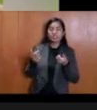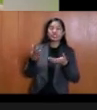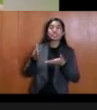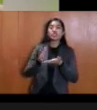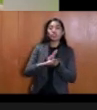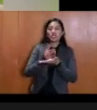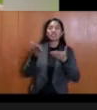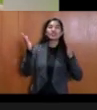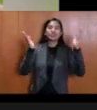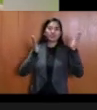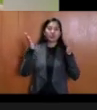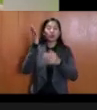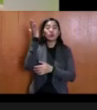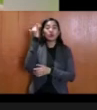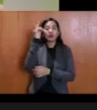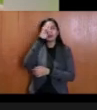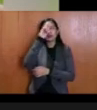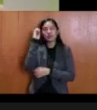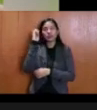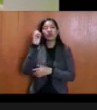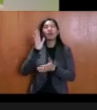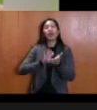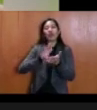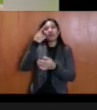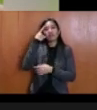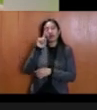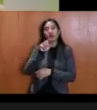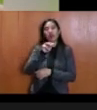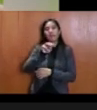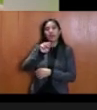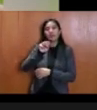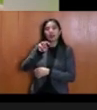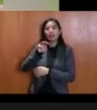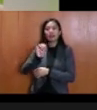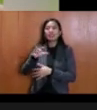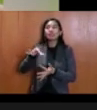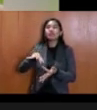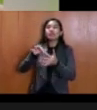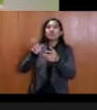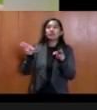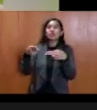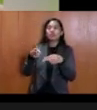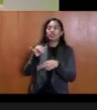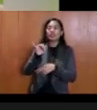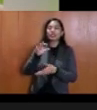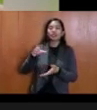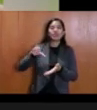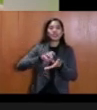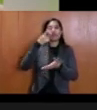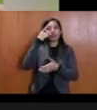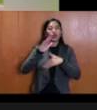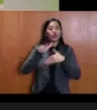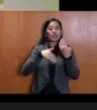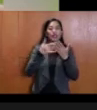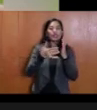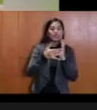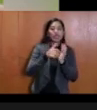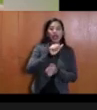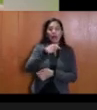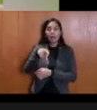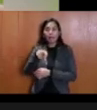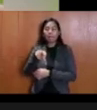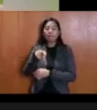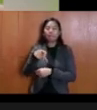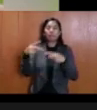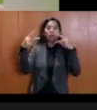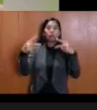services, because it's costly for each MSME, especially micro, to invest in all these digital applications, softwares, and the like.